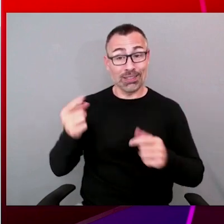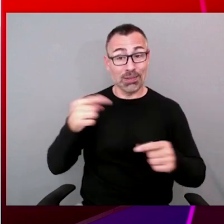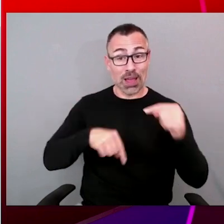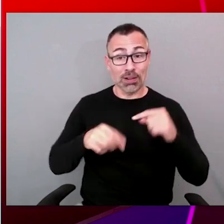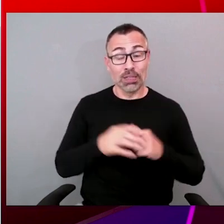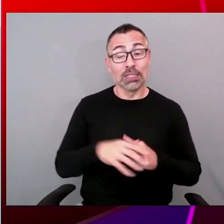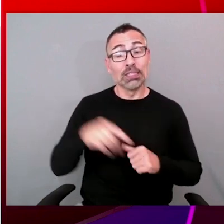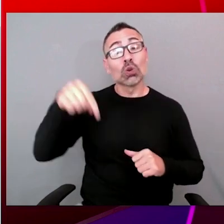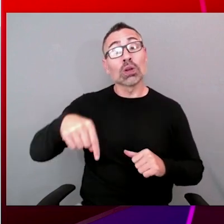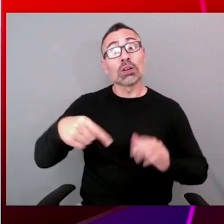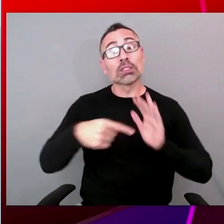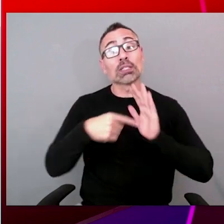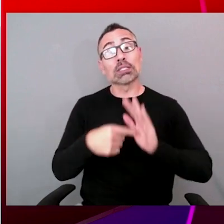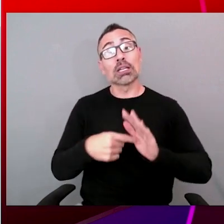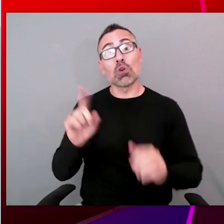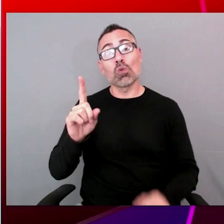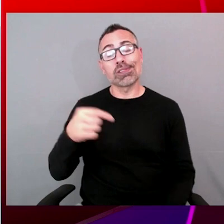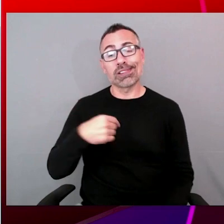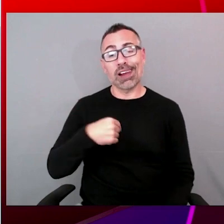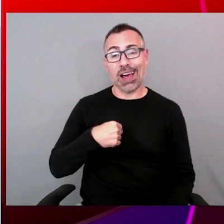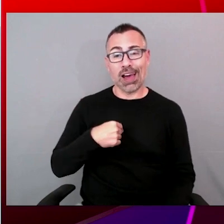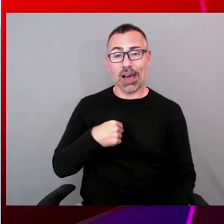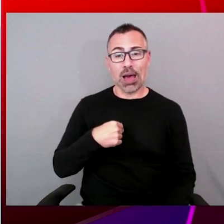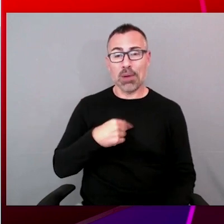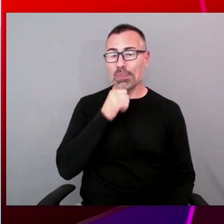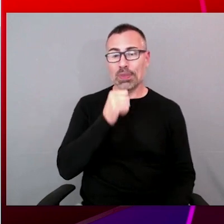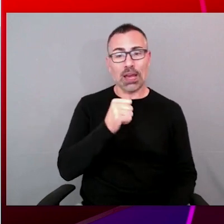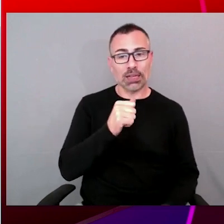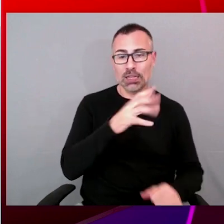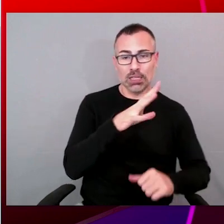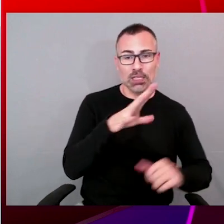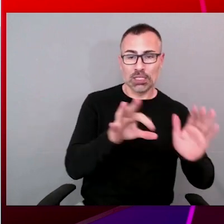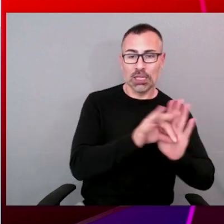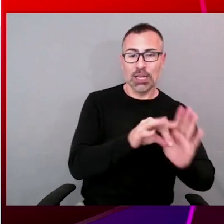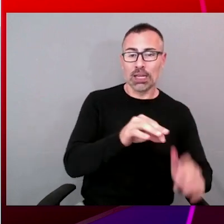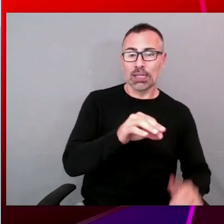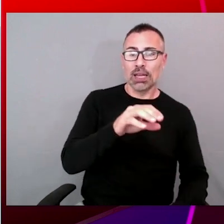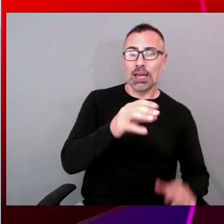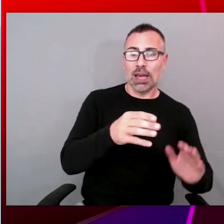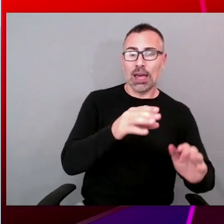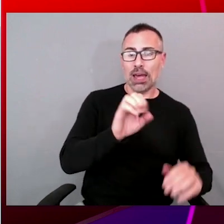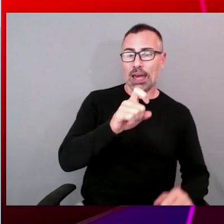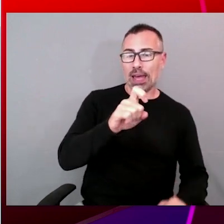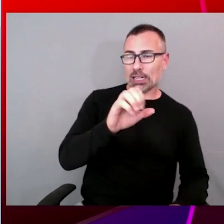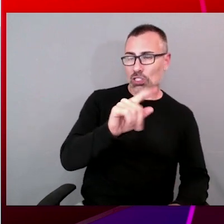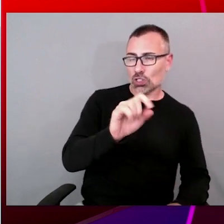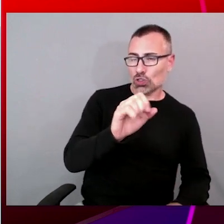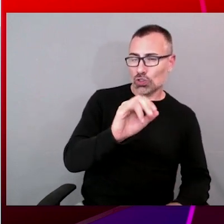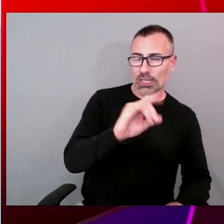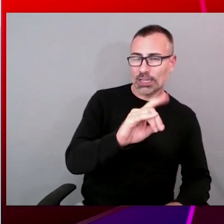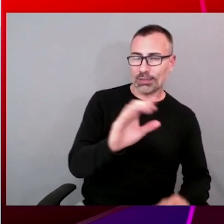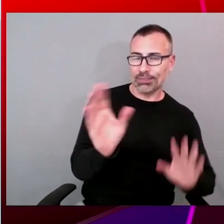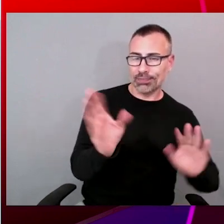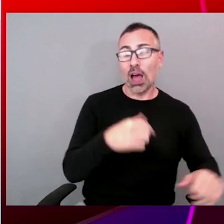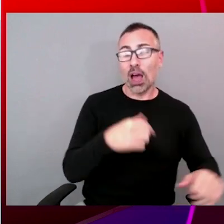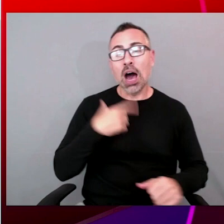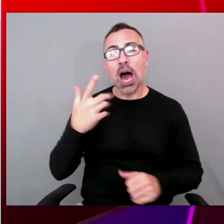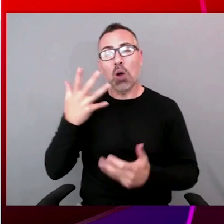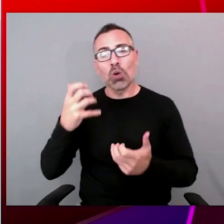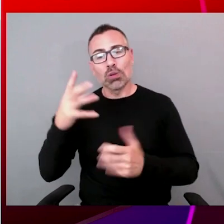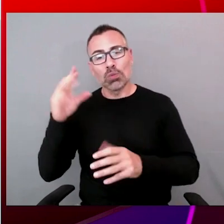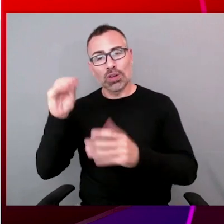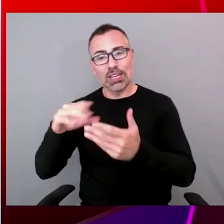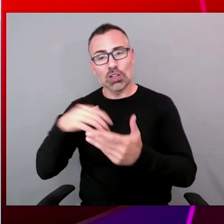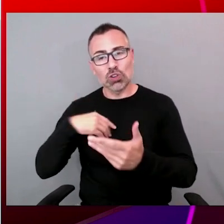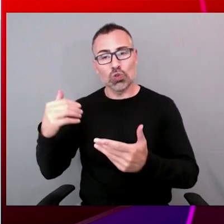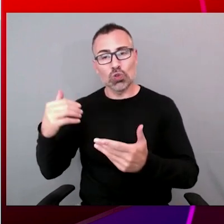where I'm going to deselect execution ID, and I want to basically put all my data into a partition hierarchy that I define. And